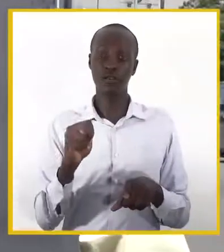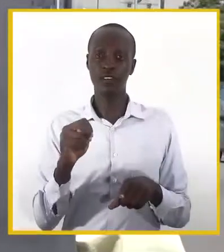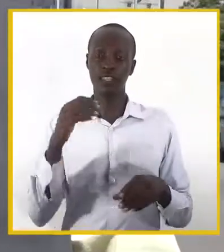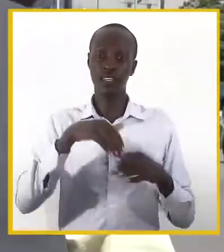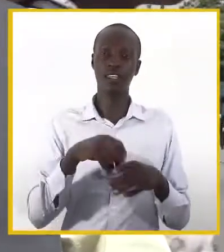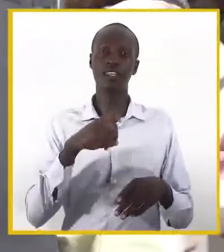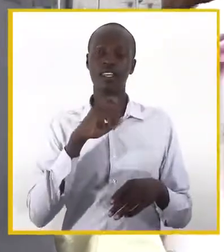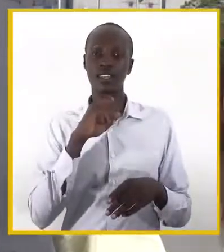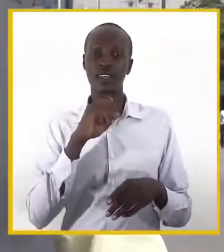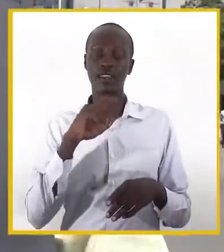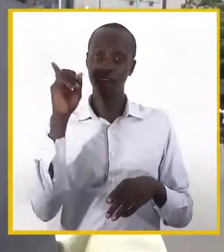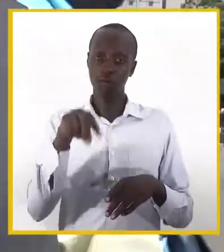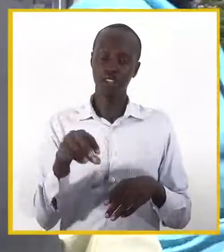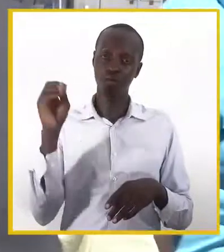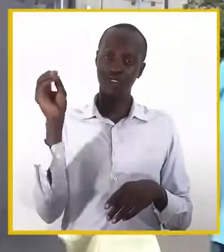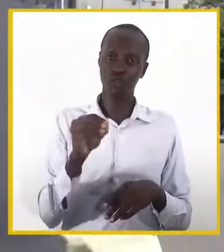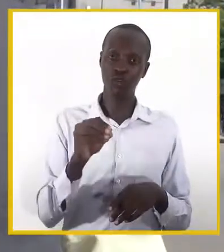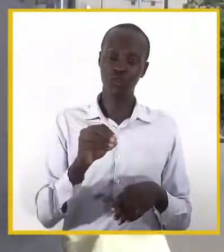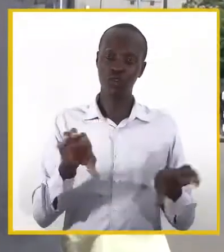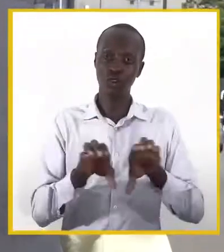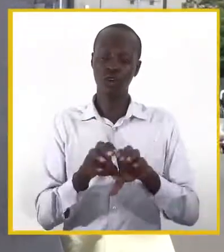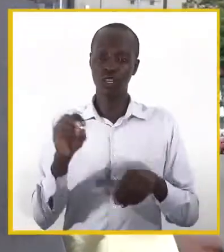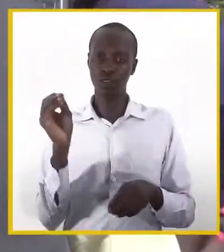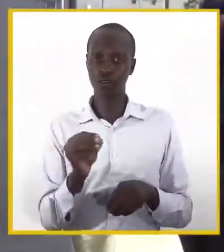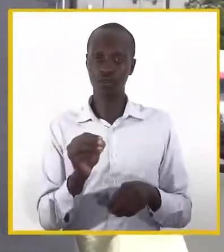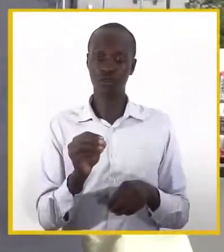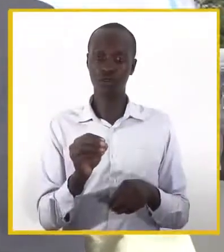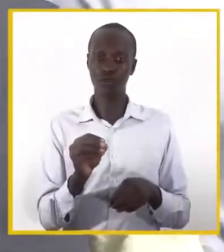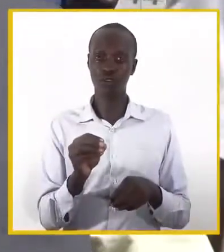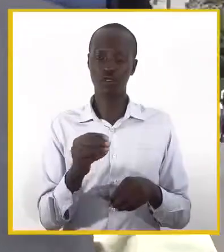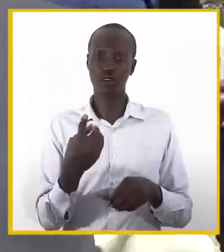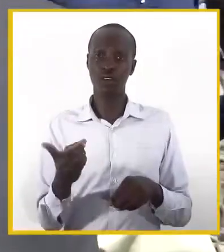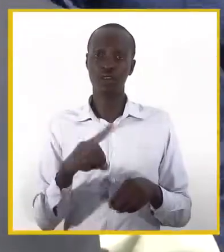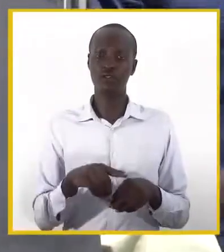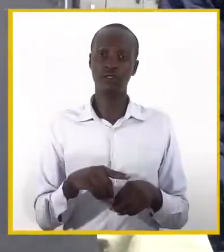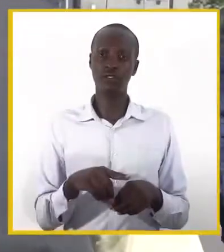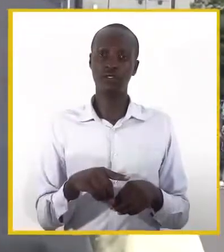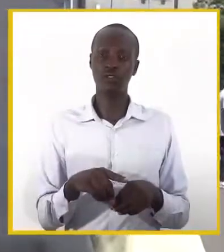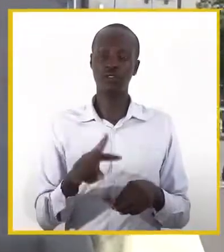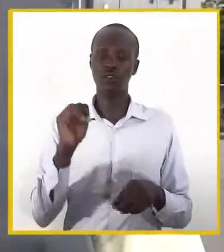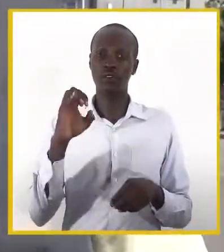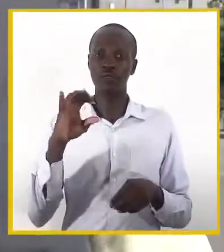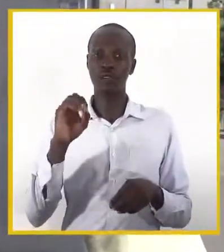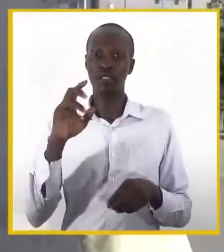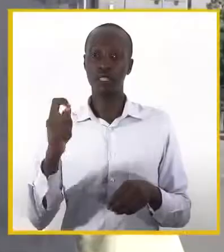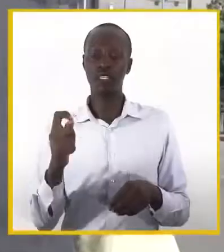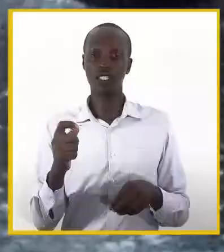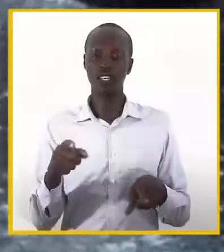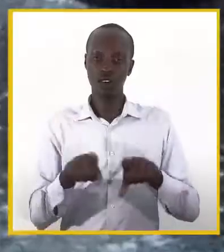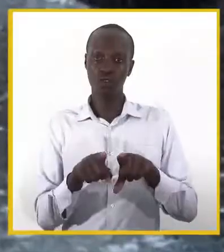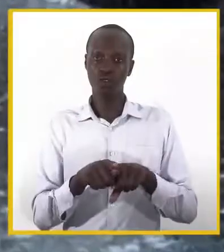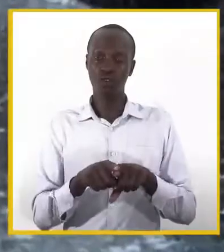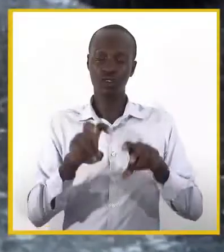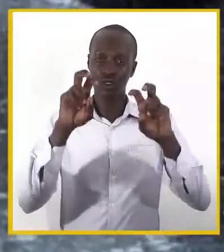gets rid of mist that is on our windscreen, either the front or the rear one. The other factor is